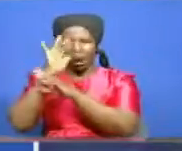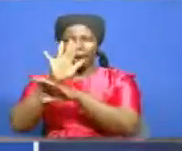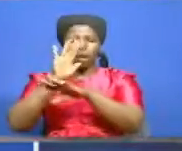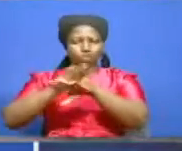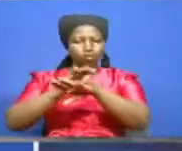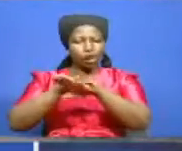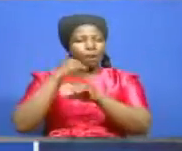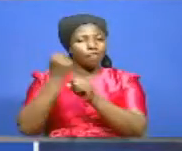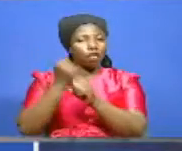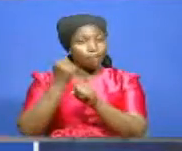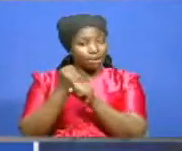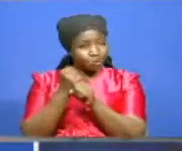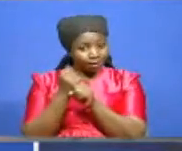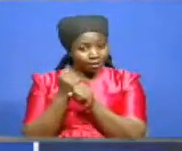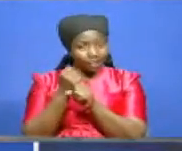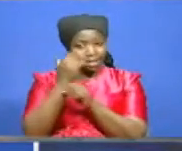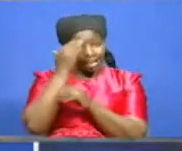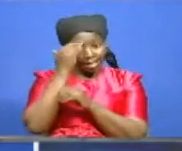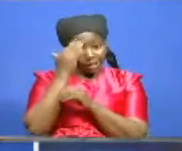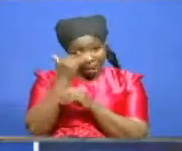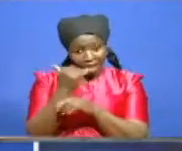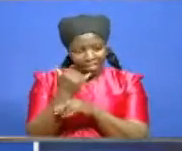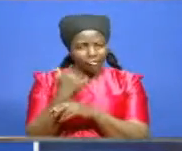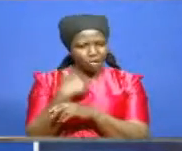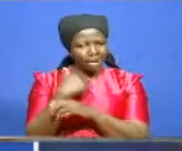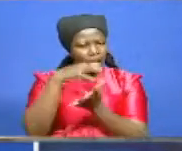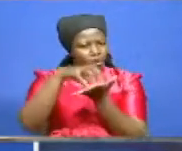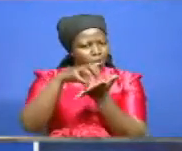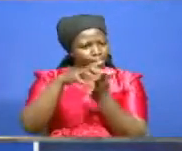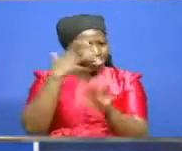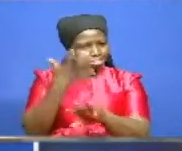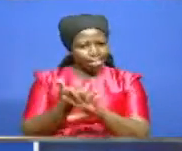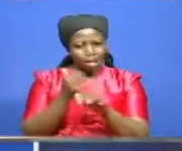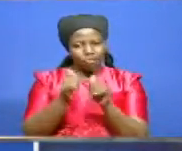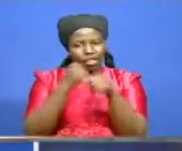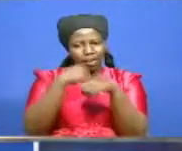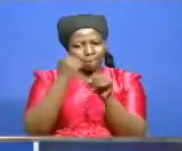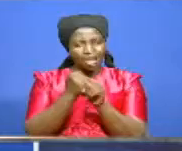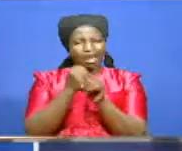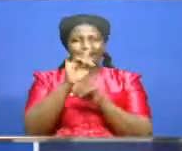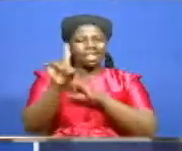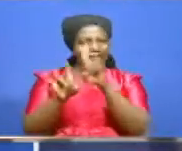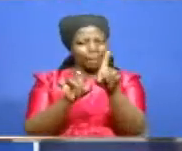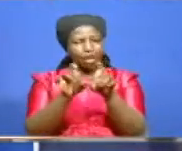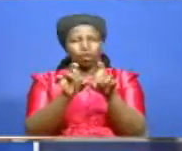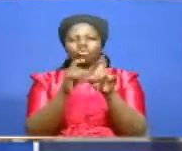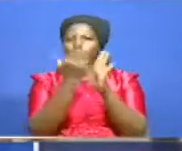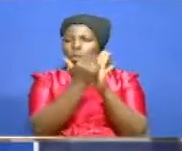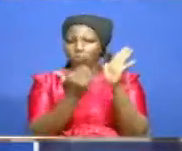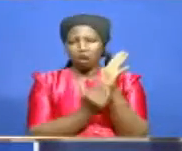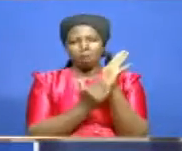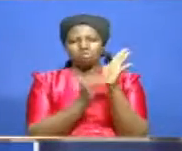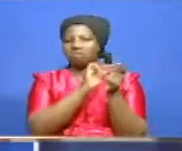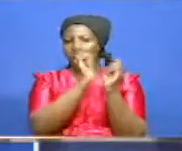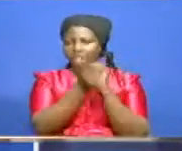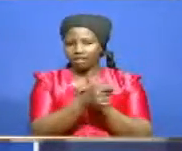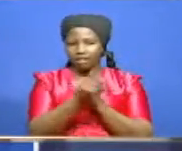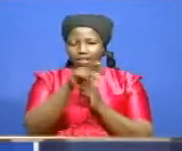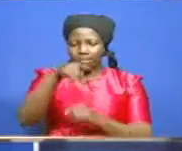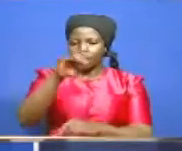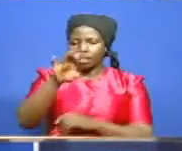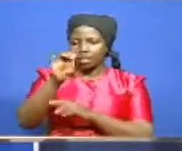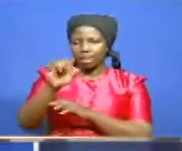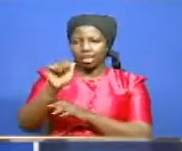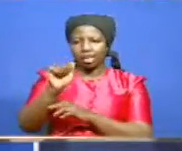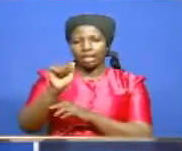performance, considering the circumstances that saw the examination calendar disrupted. At PCA Nanyuki Girls